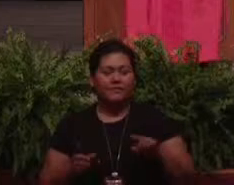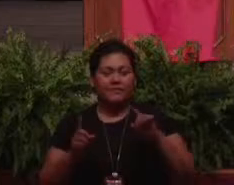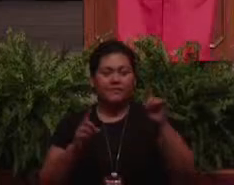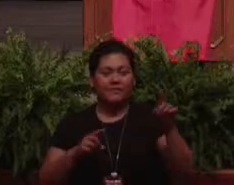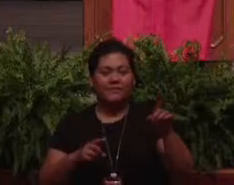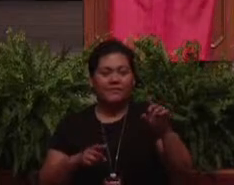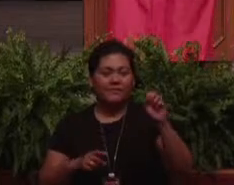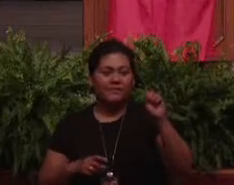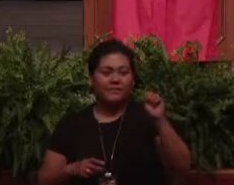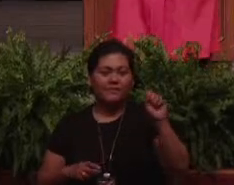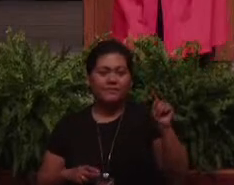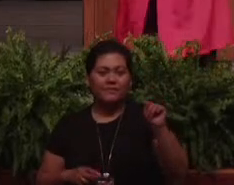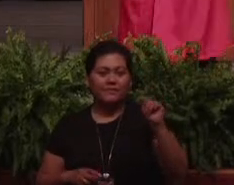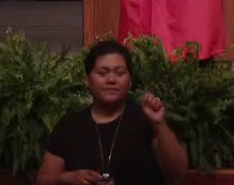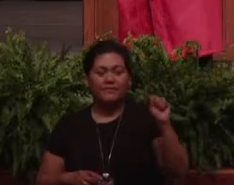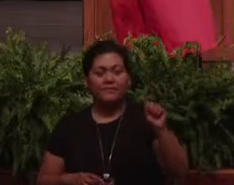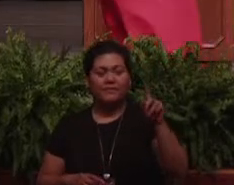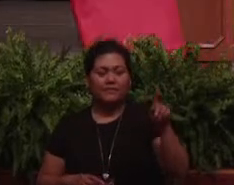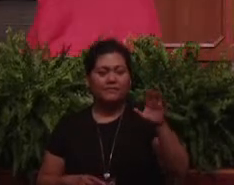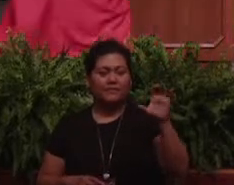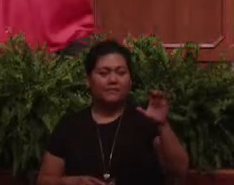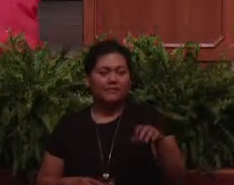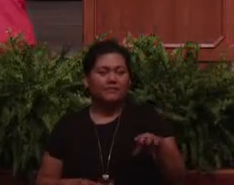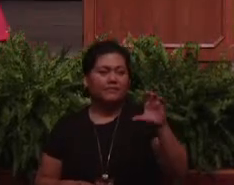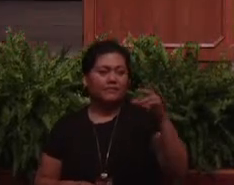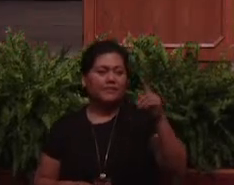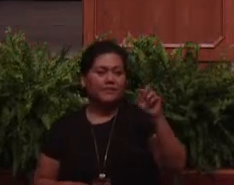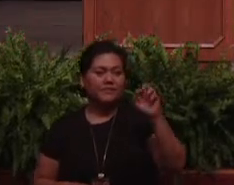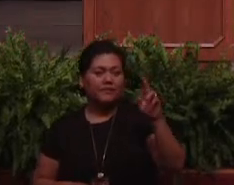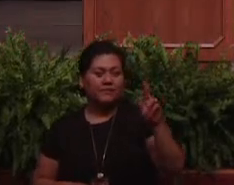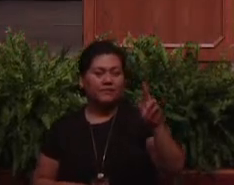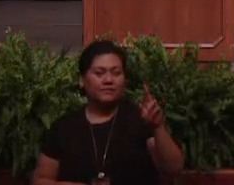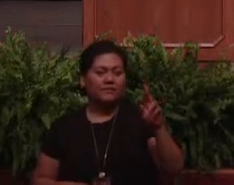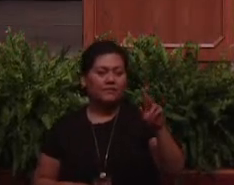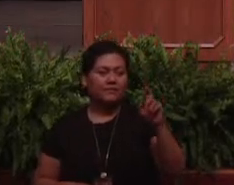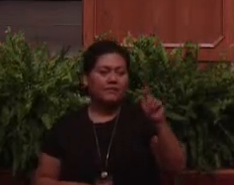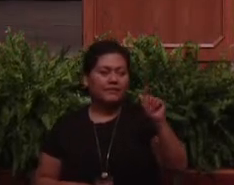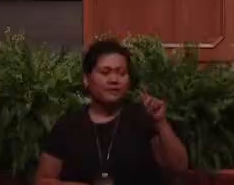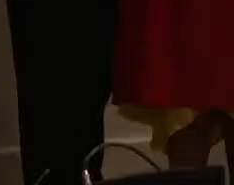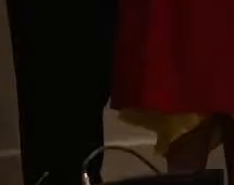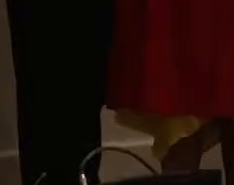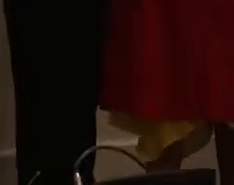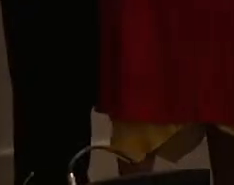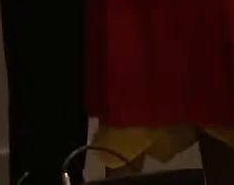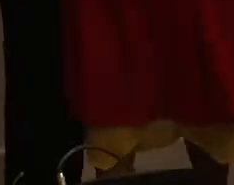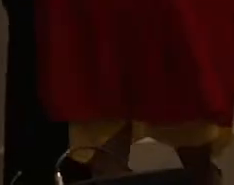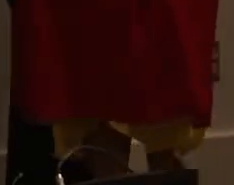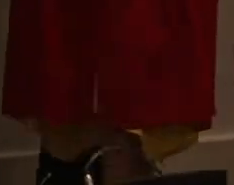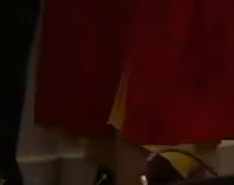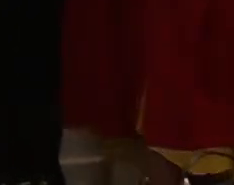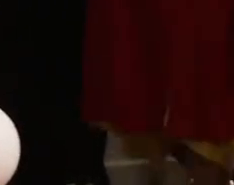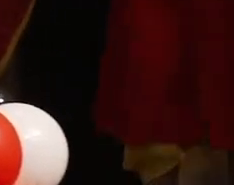Attending St. Philip's College, Christopher Xavier Ochoa Valdez.